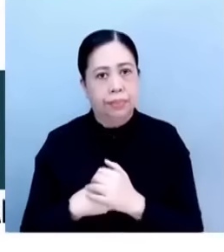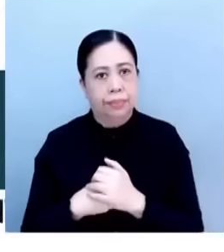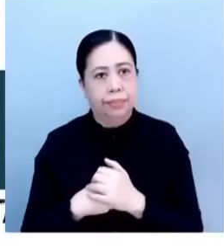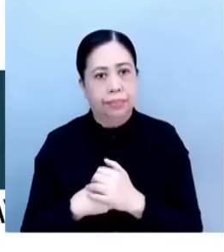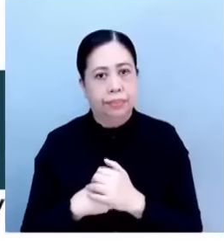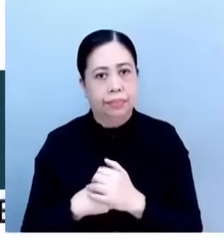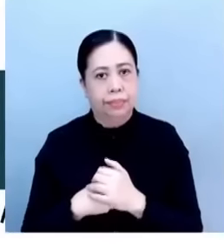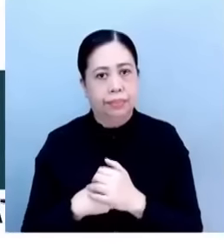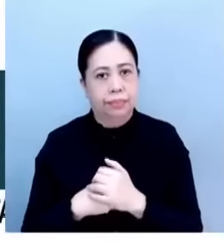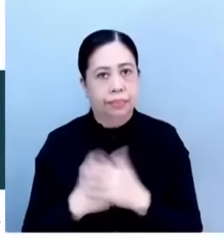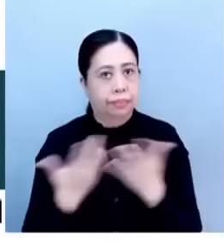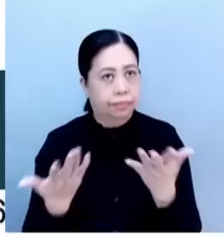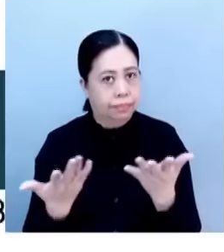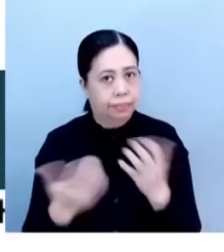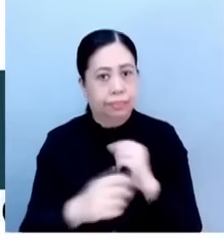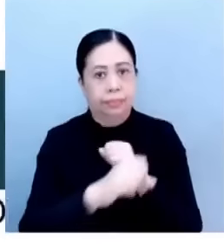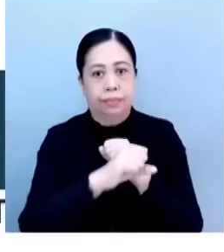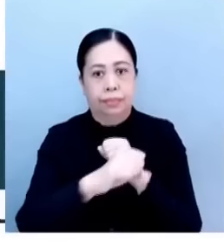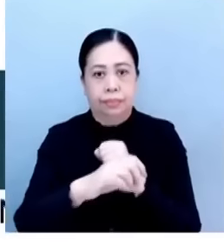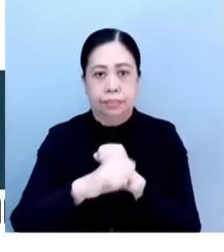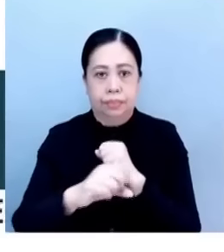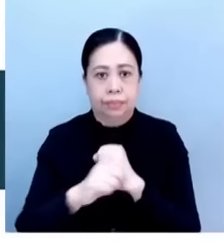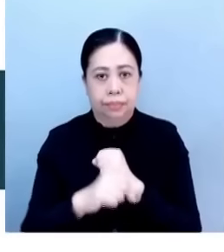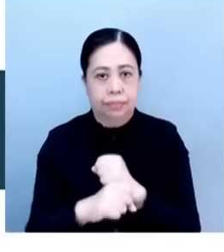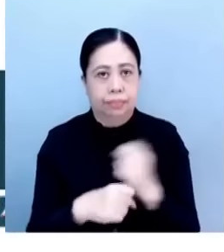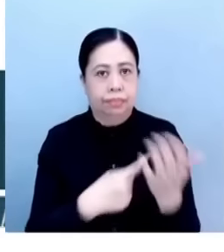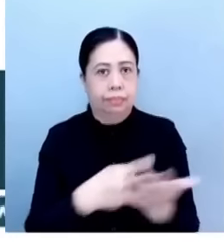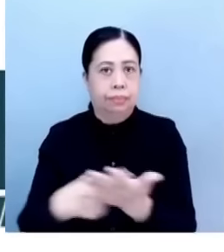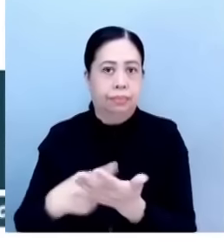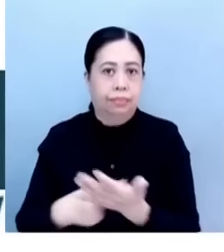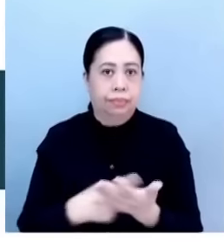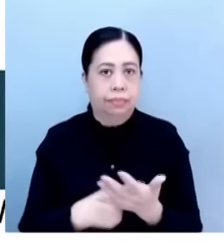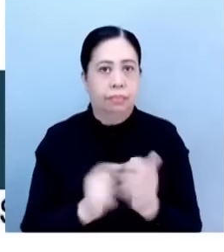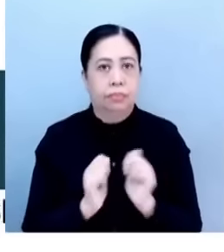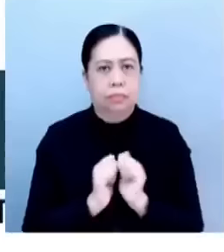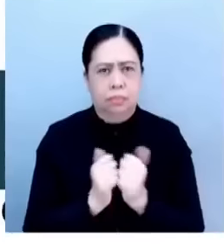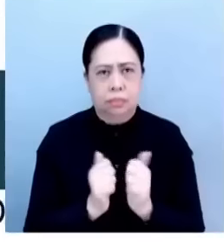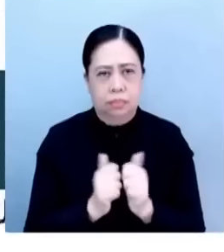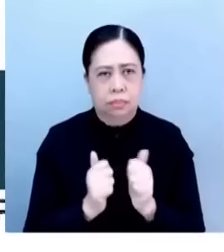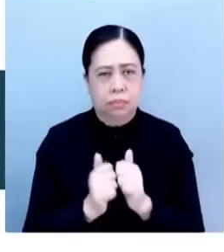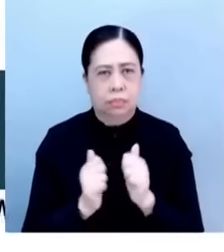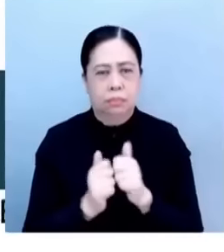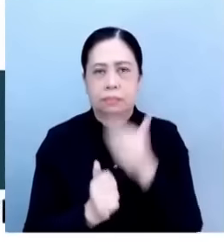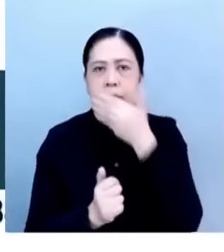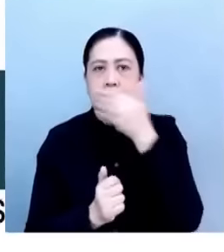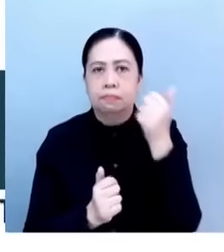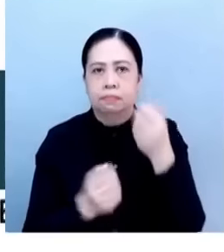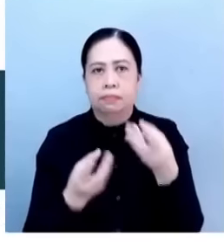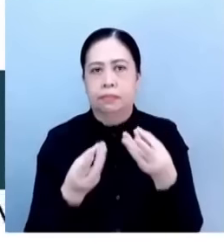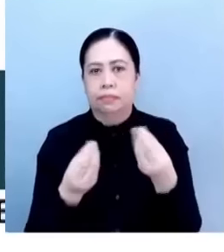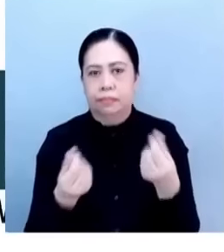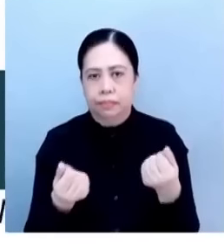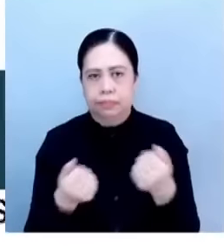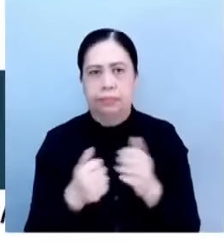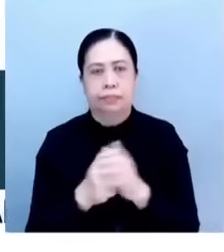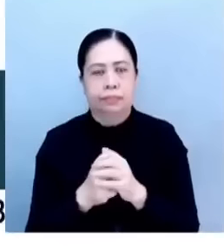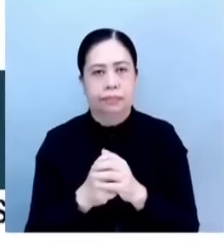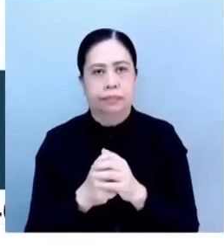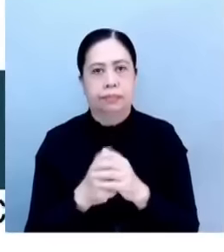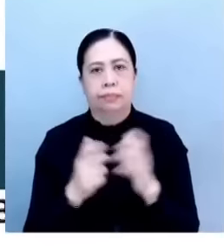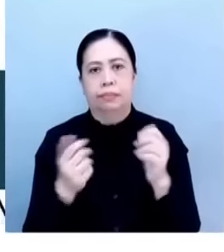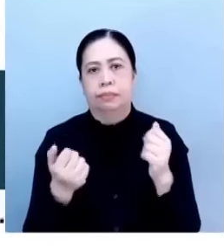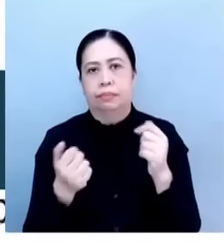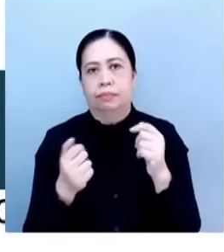is advocating the discussion on how to best resolve poverty